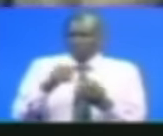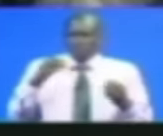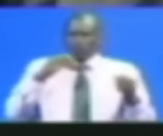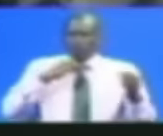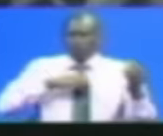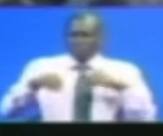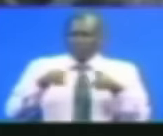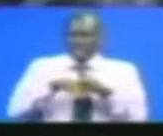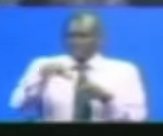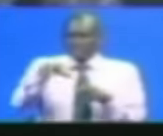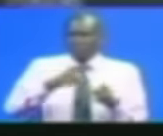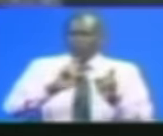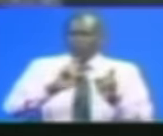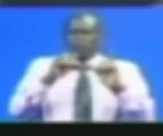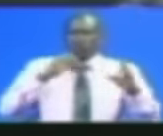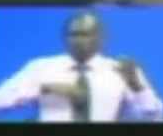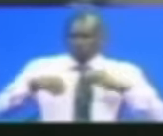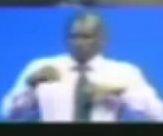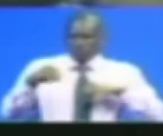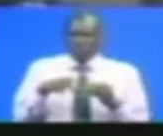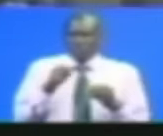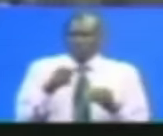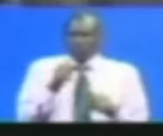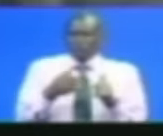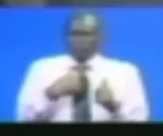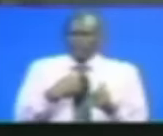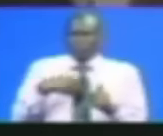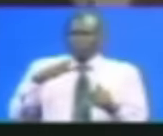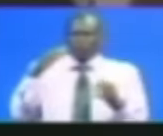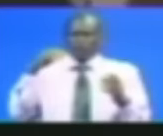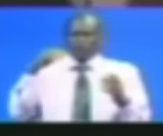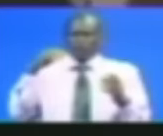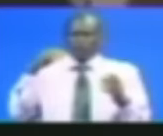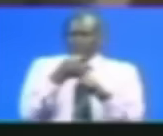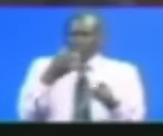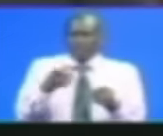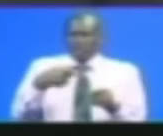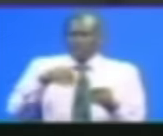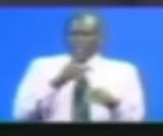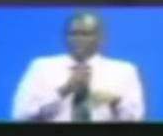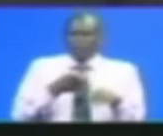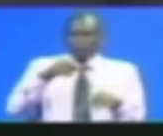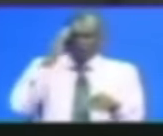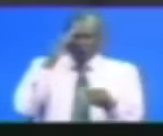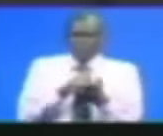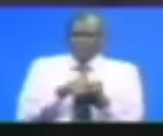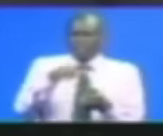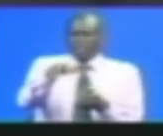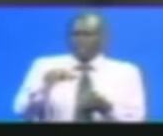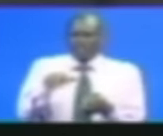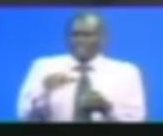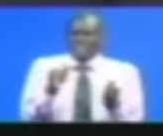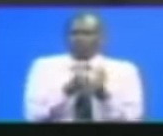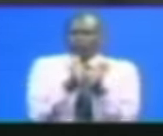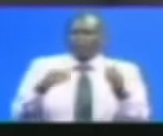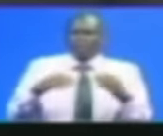as theft rather than corruption that will have the most impact. And we know that theft of public funds